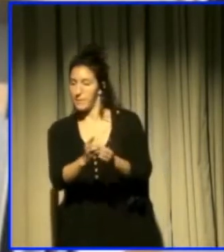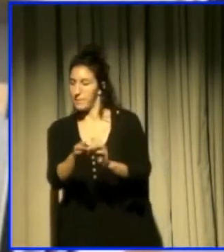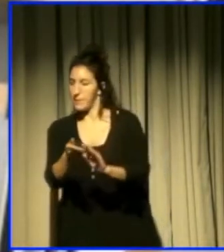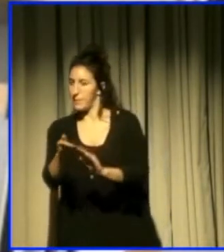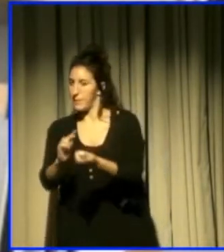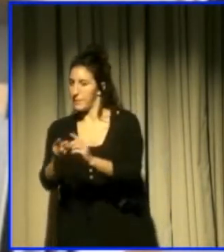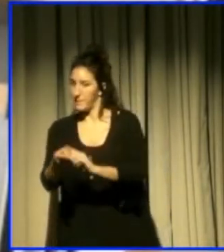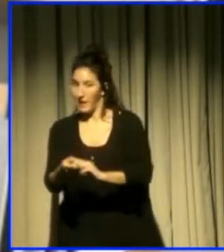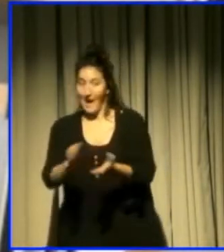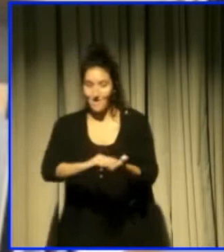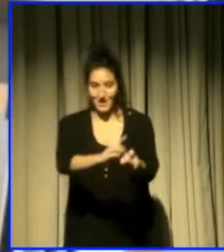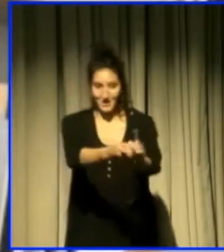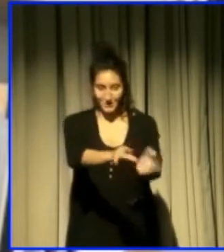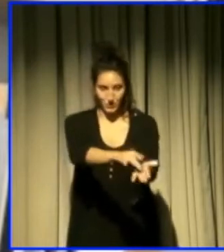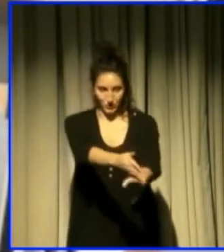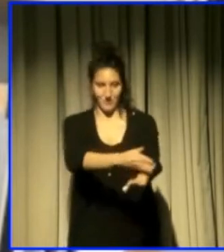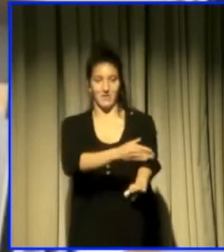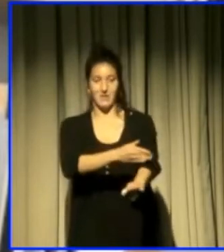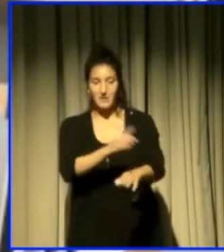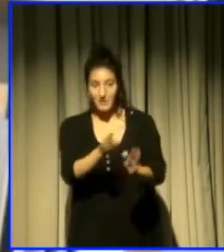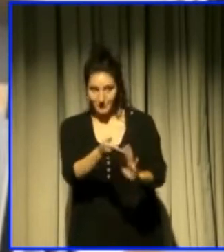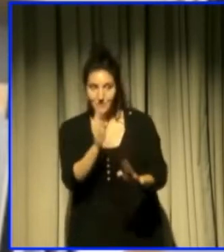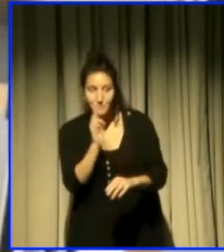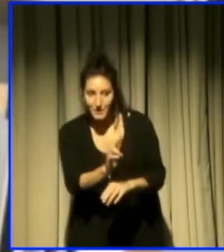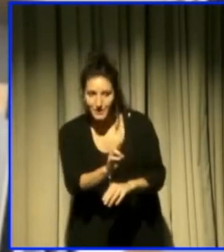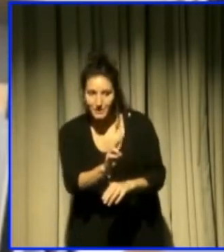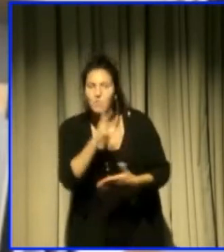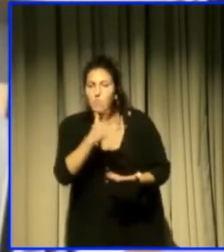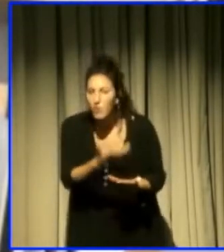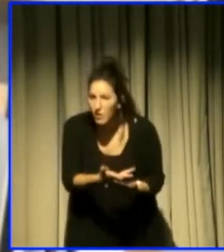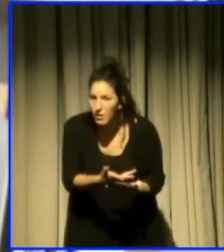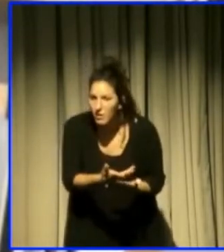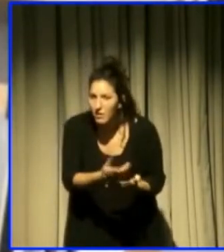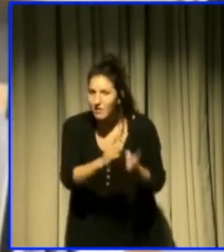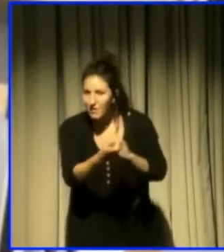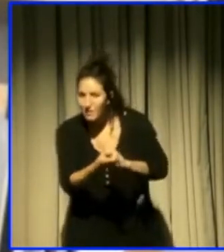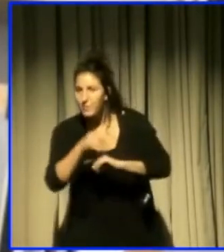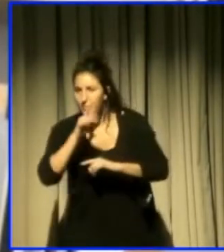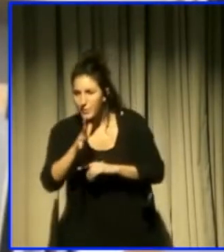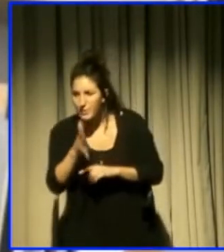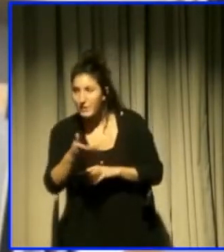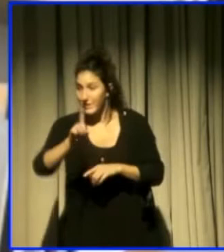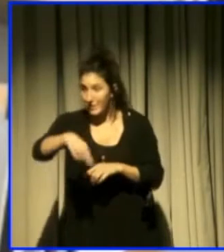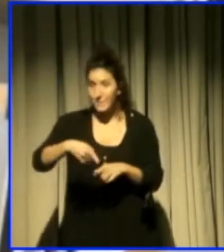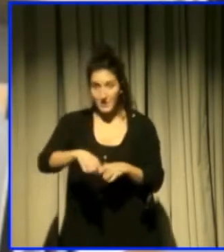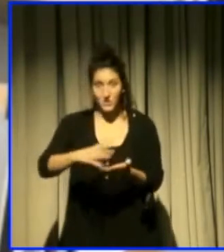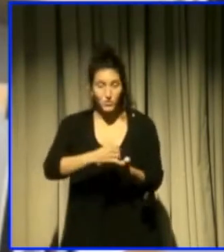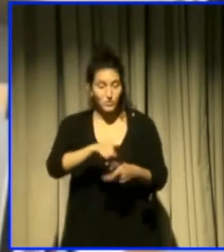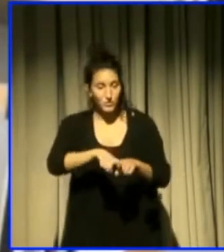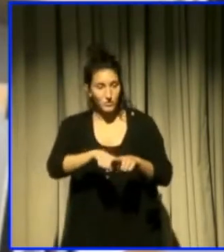better, why they are happening. And also, because of this, you will be able to apply these trends in a better